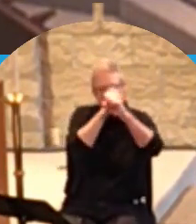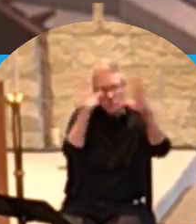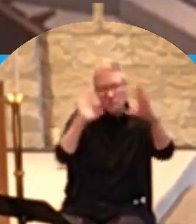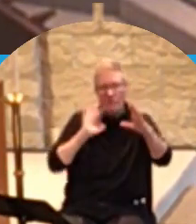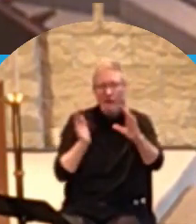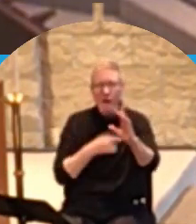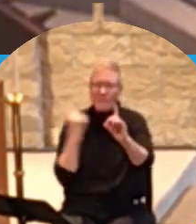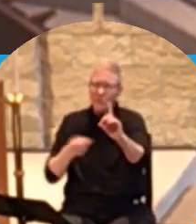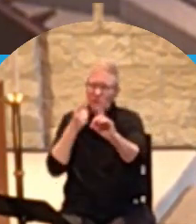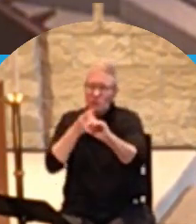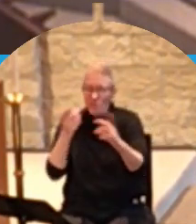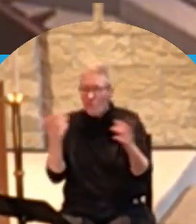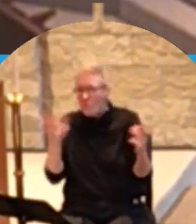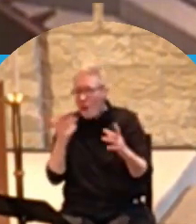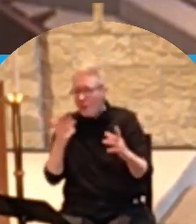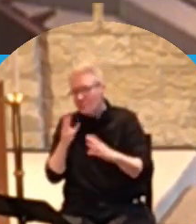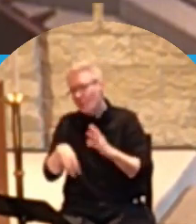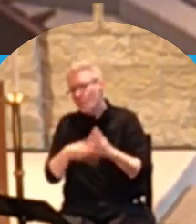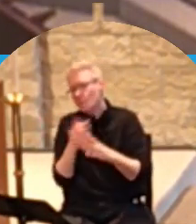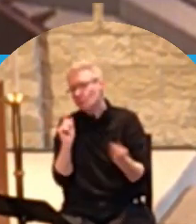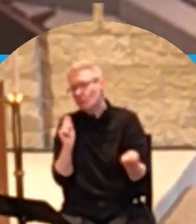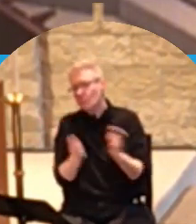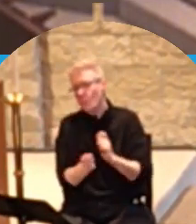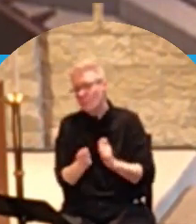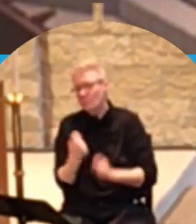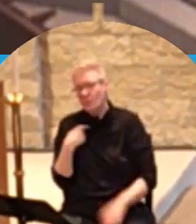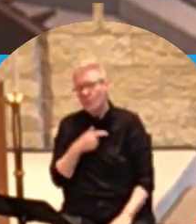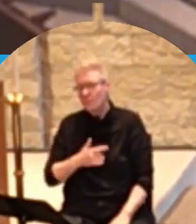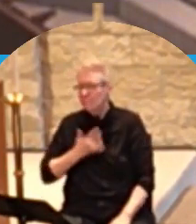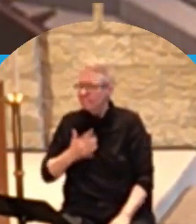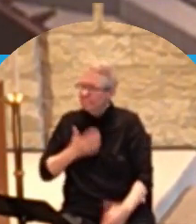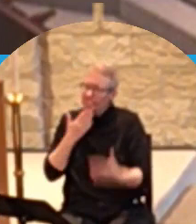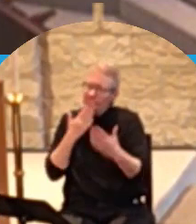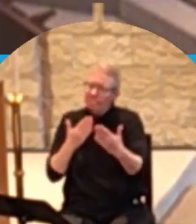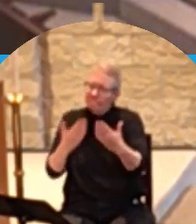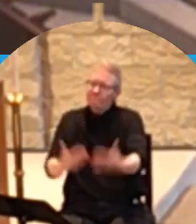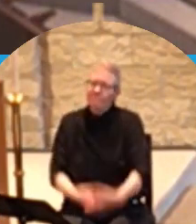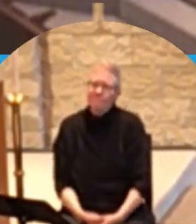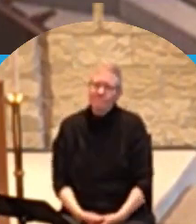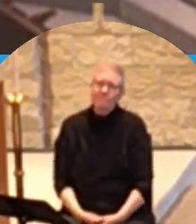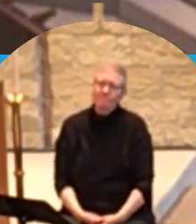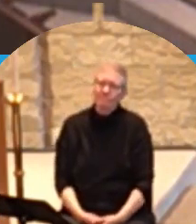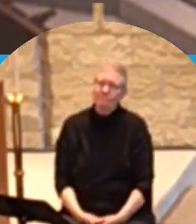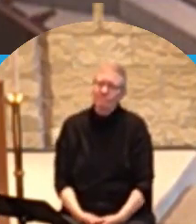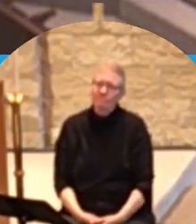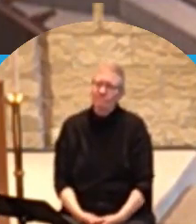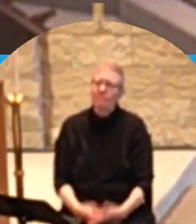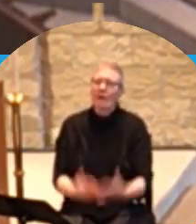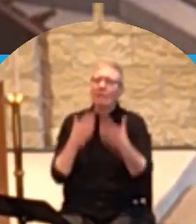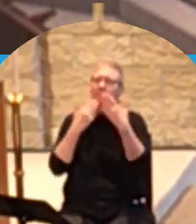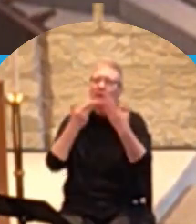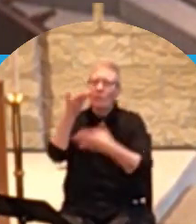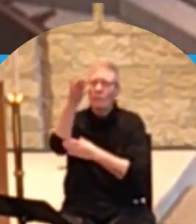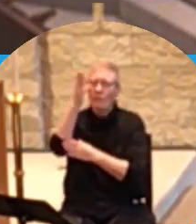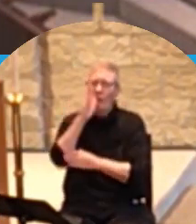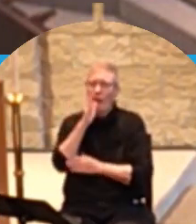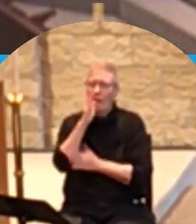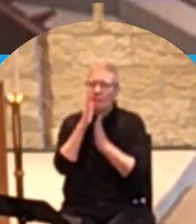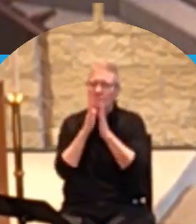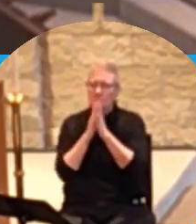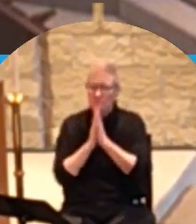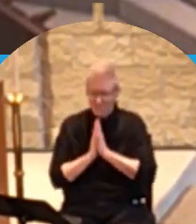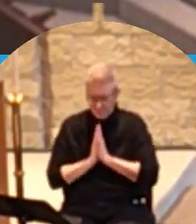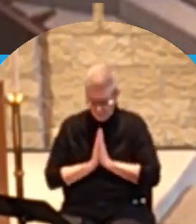world, and we are grateful. We are grateful, and we say, thank you, God, and so it